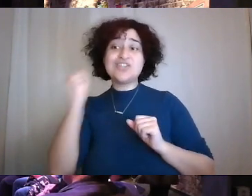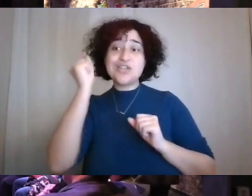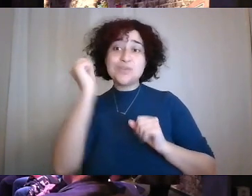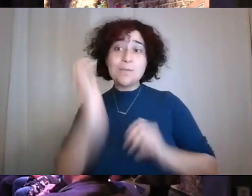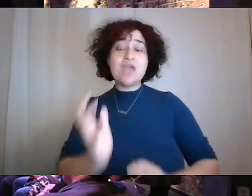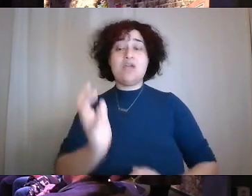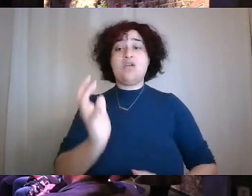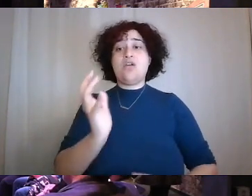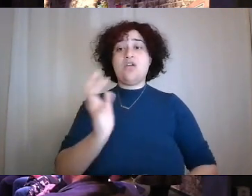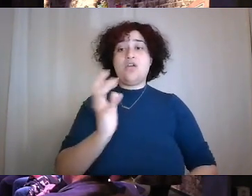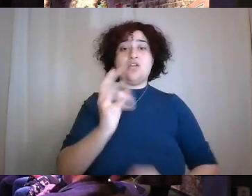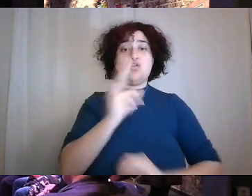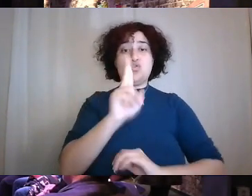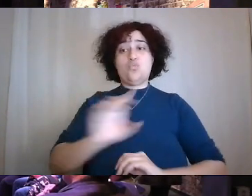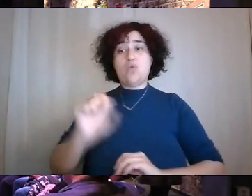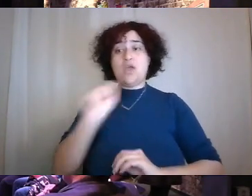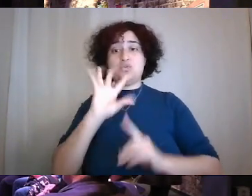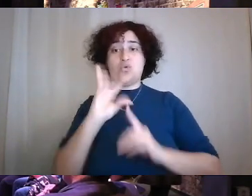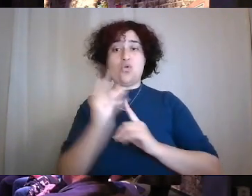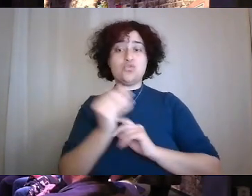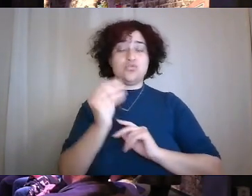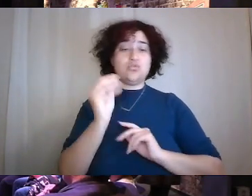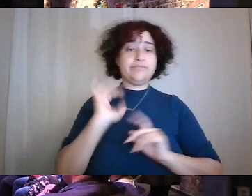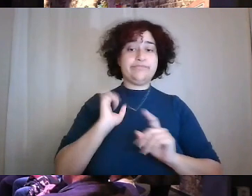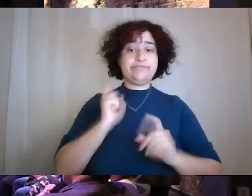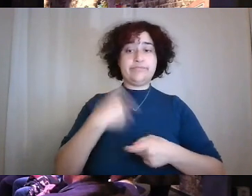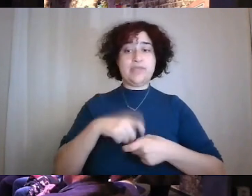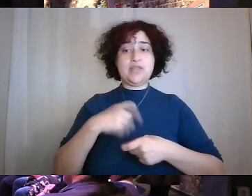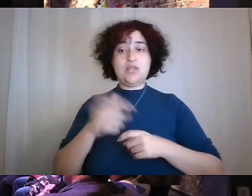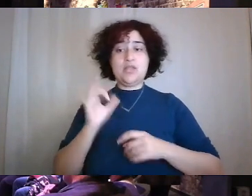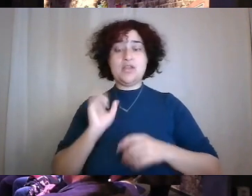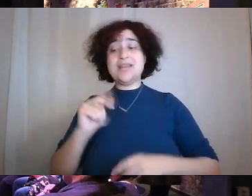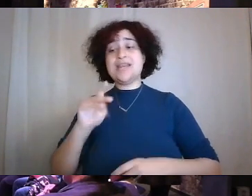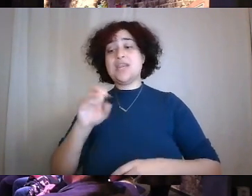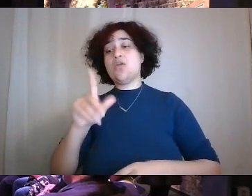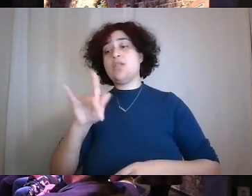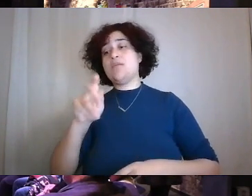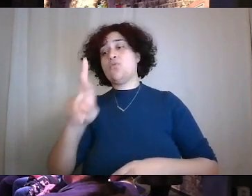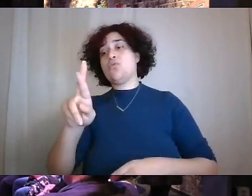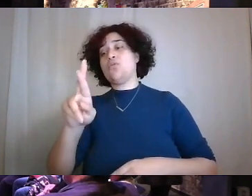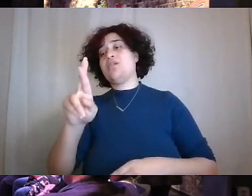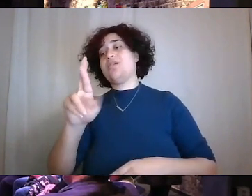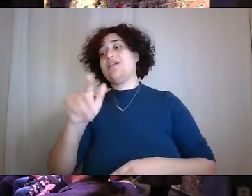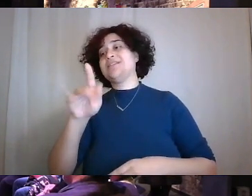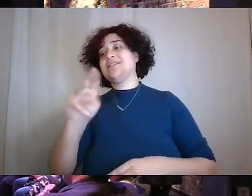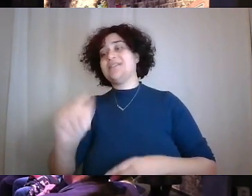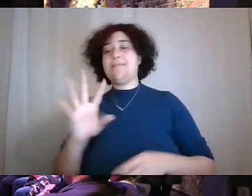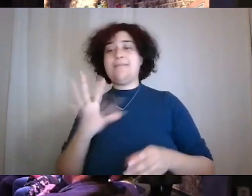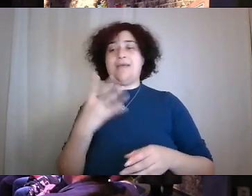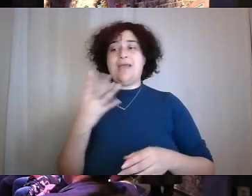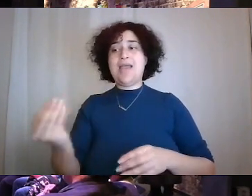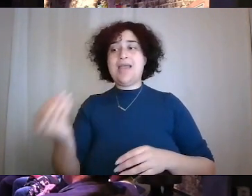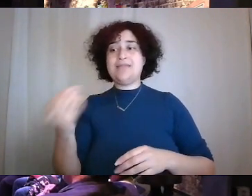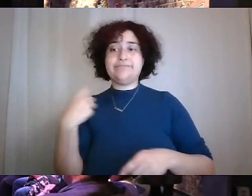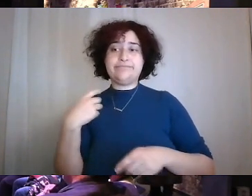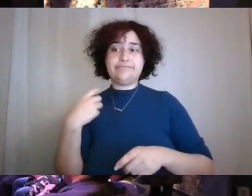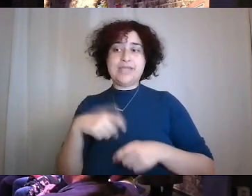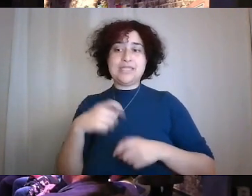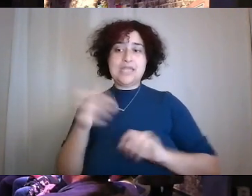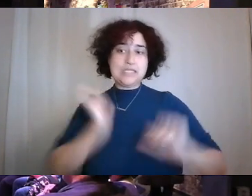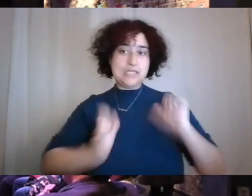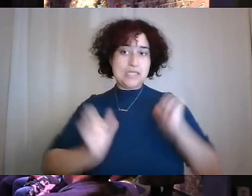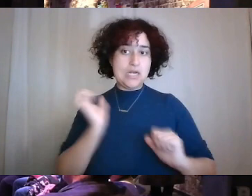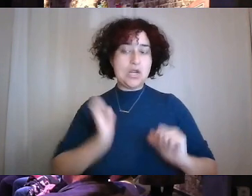Ibarra's Latinx Theater in the Times of Neoliberalism, El Profe Jorge Huerta's upcoming biography on Luis Valdez, Dr.